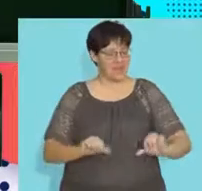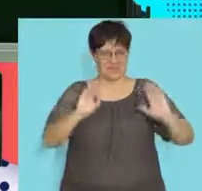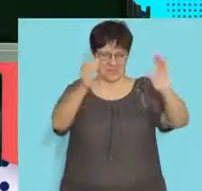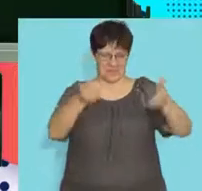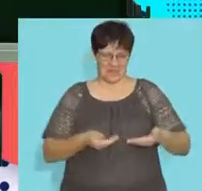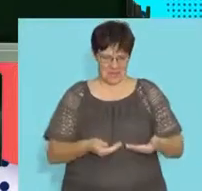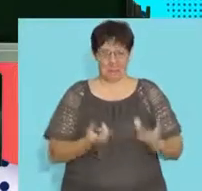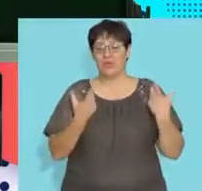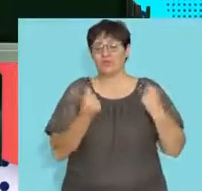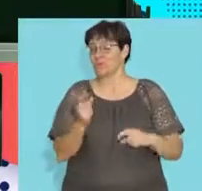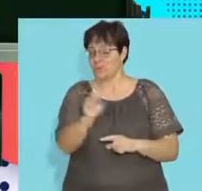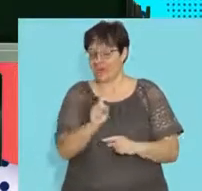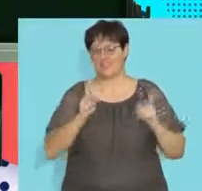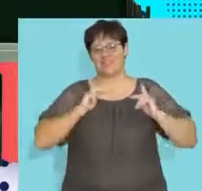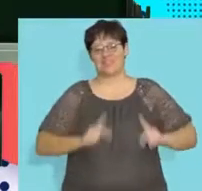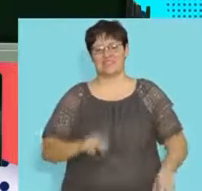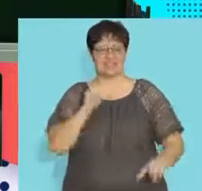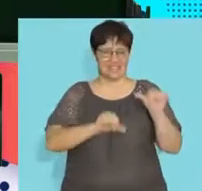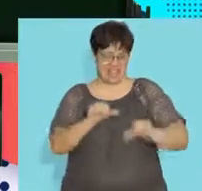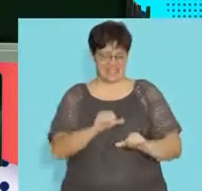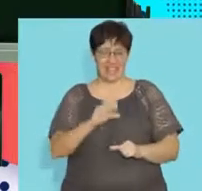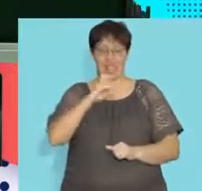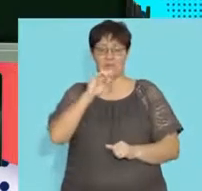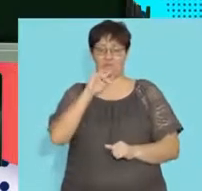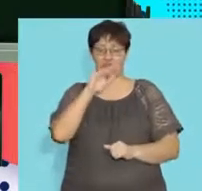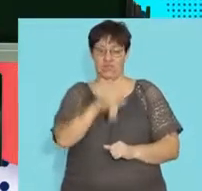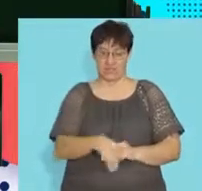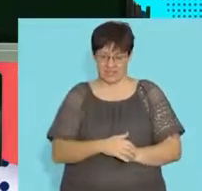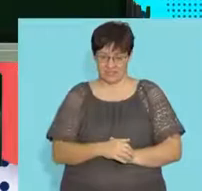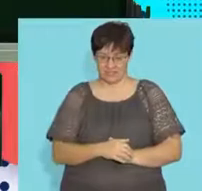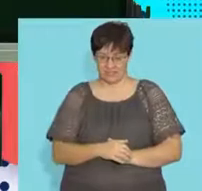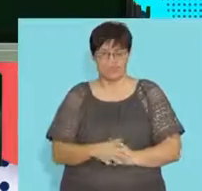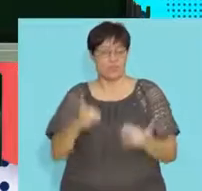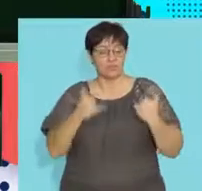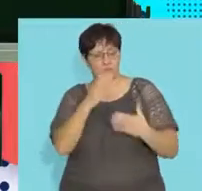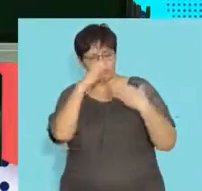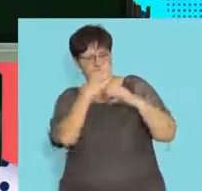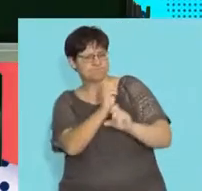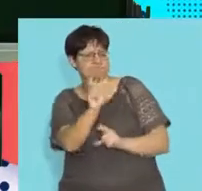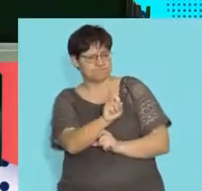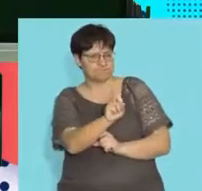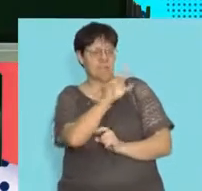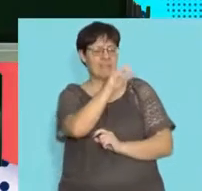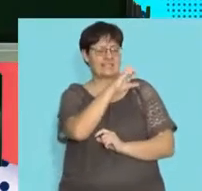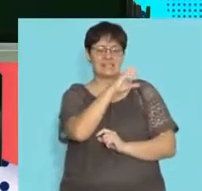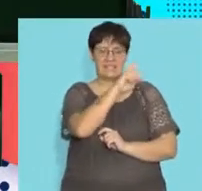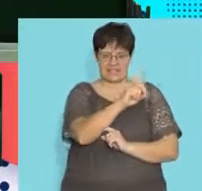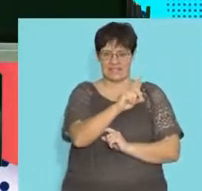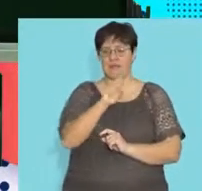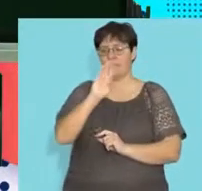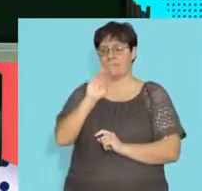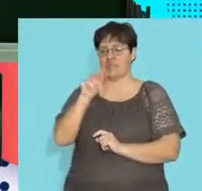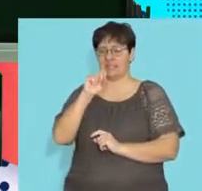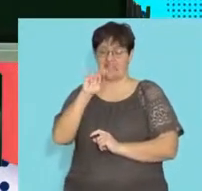Welcome back to another session of Physical Sciences, Chemistry again, and in today's session we will look at acids